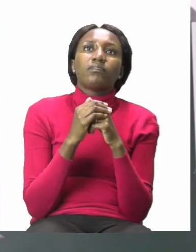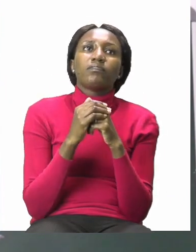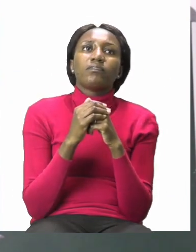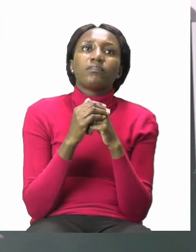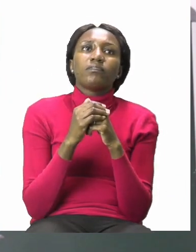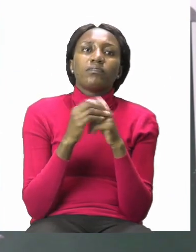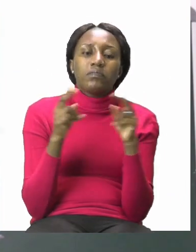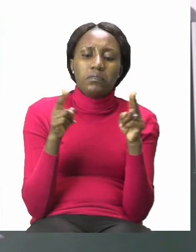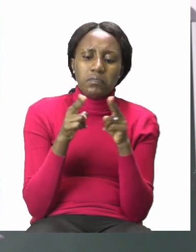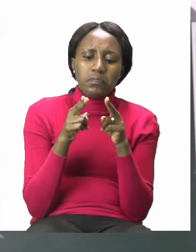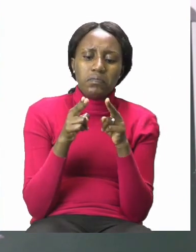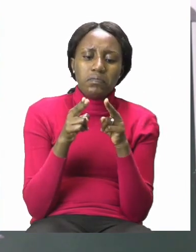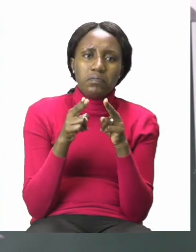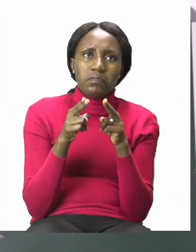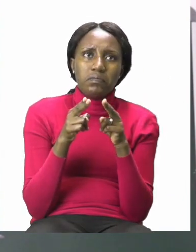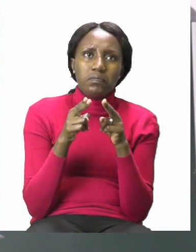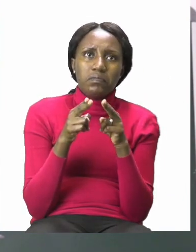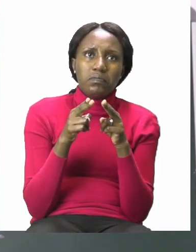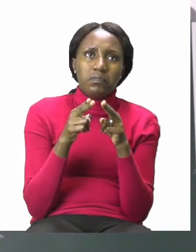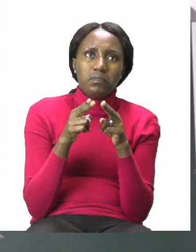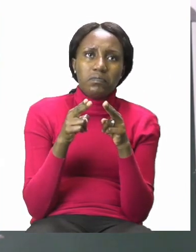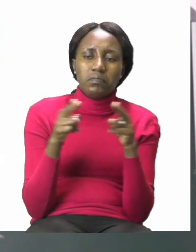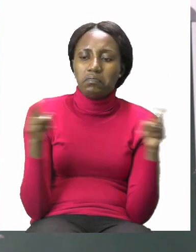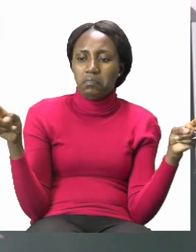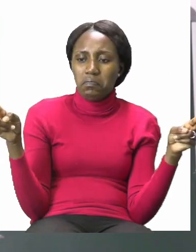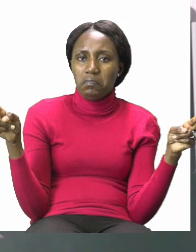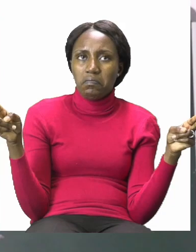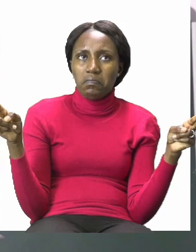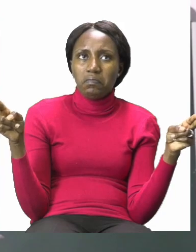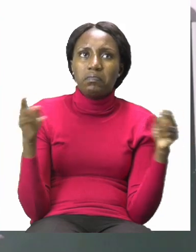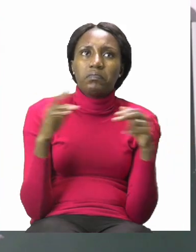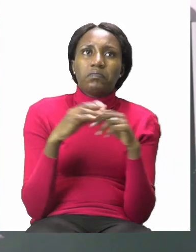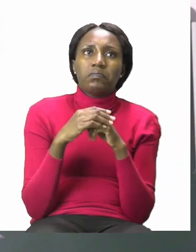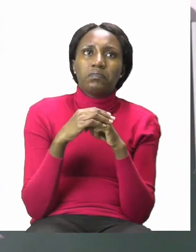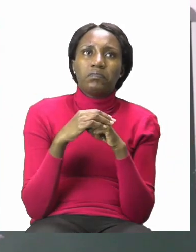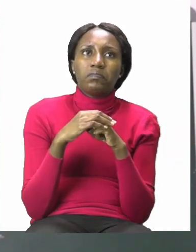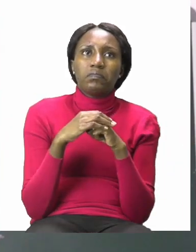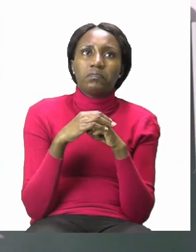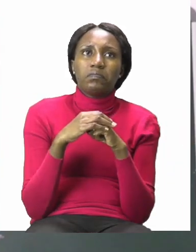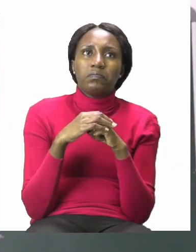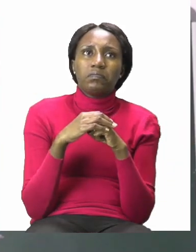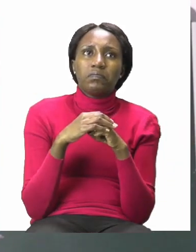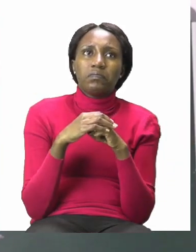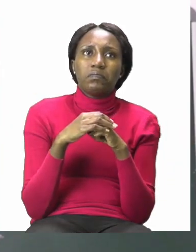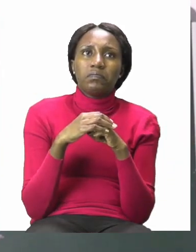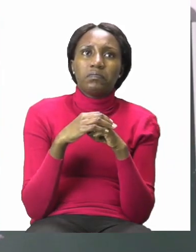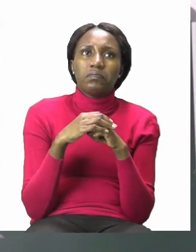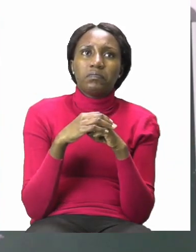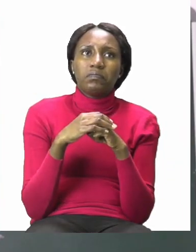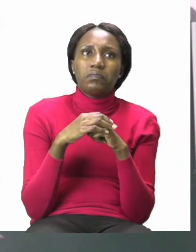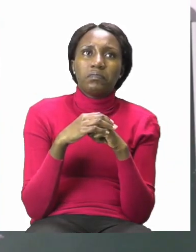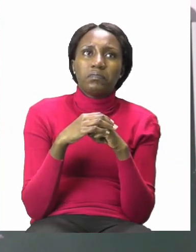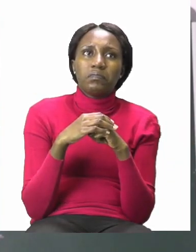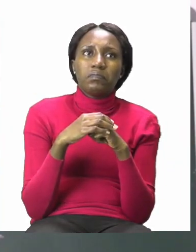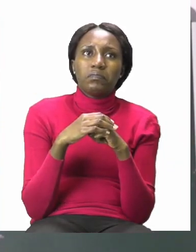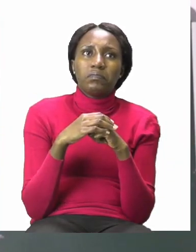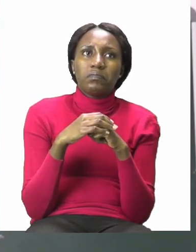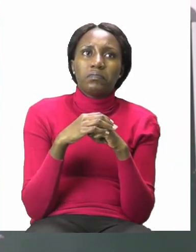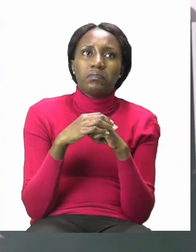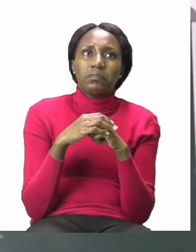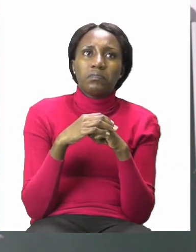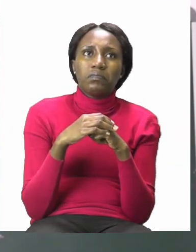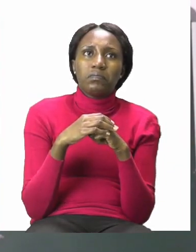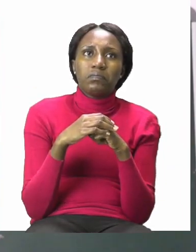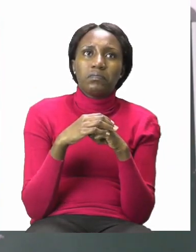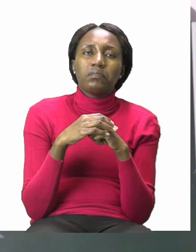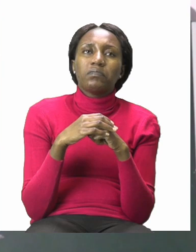means smallest, and then longest means biggest. So we're going to start by looking for the shortest. If